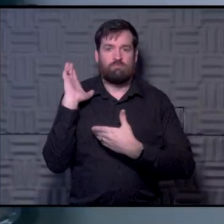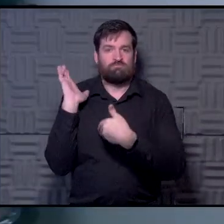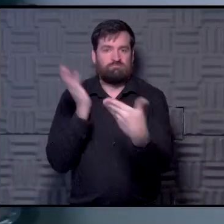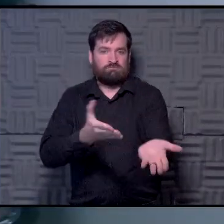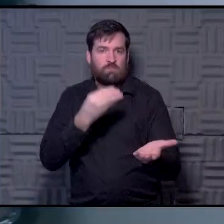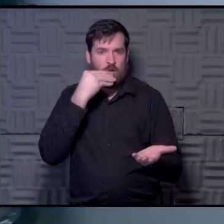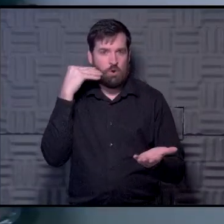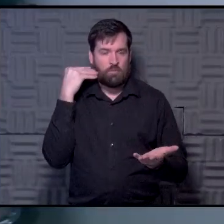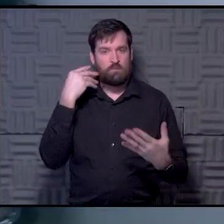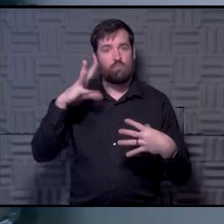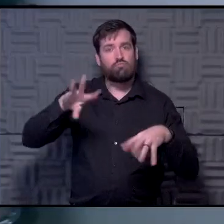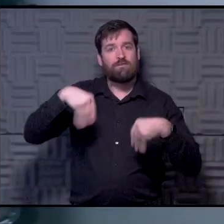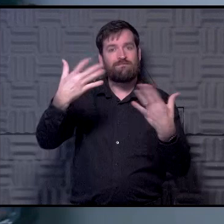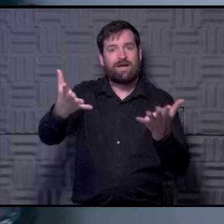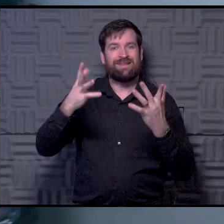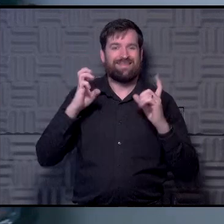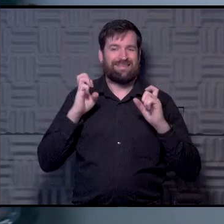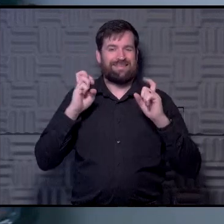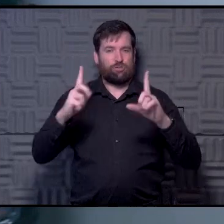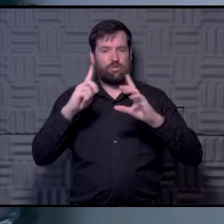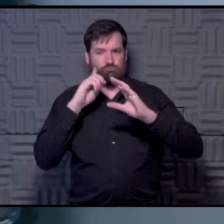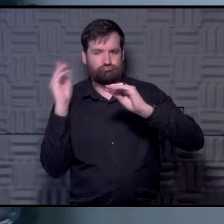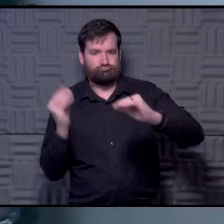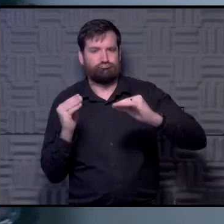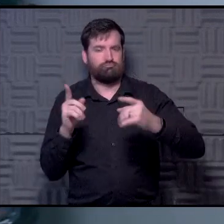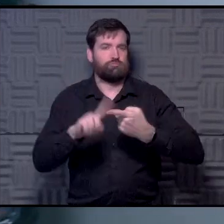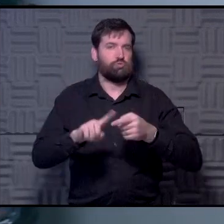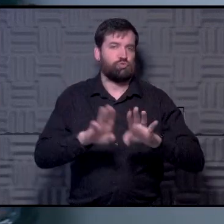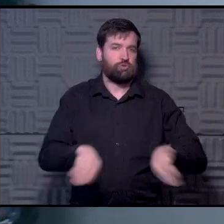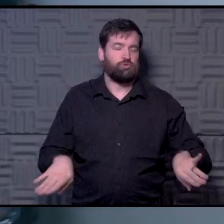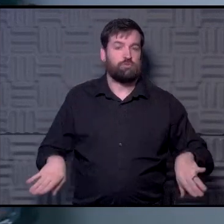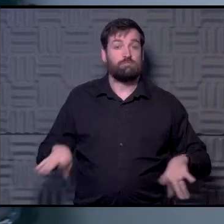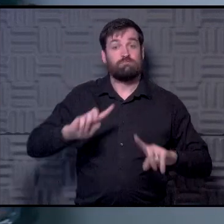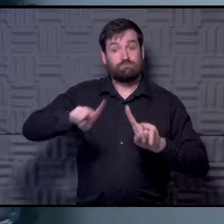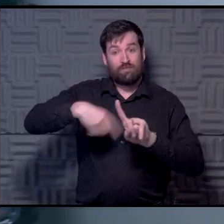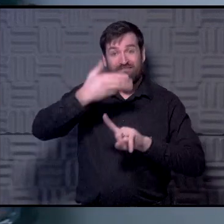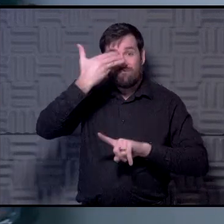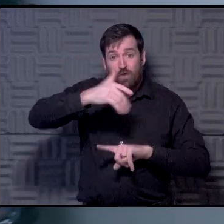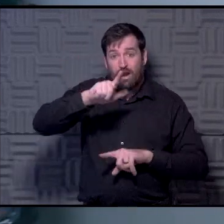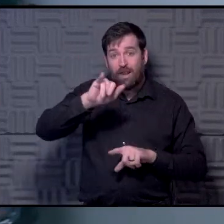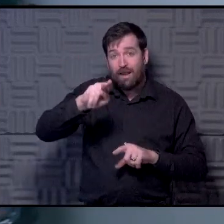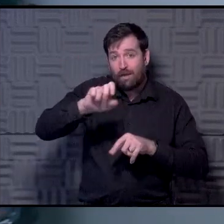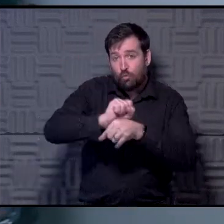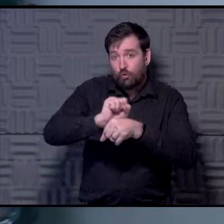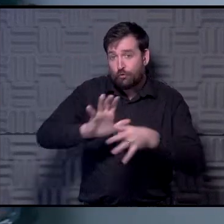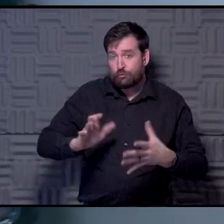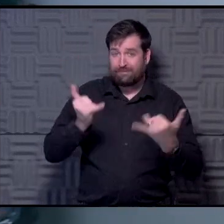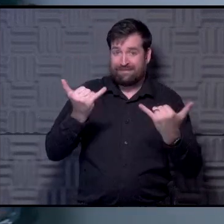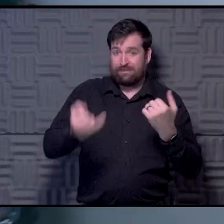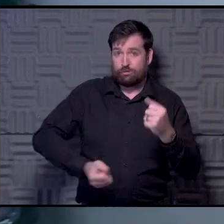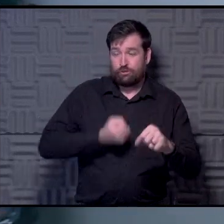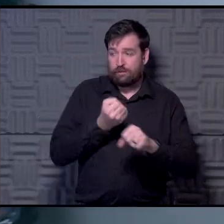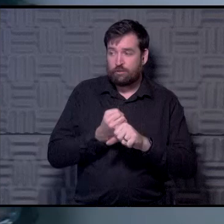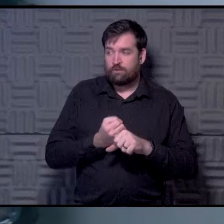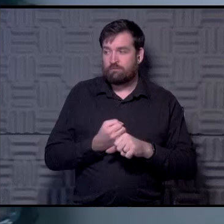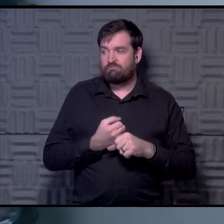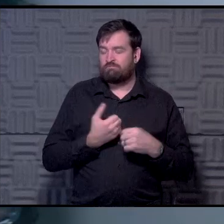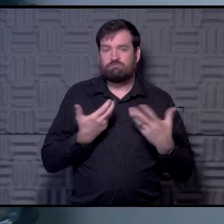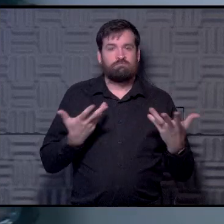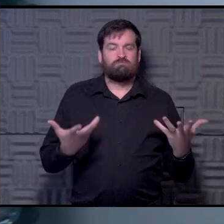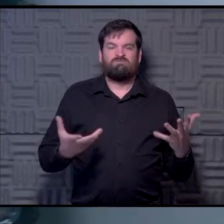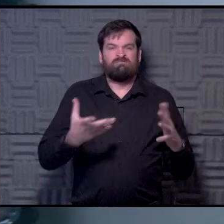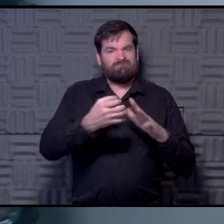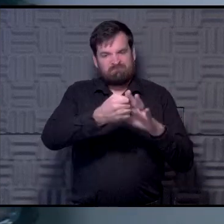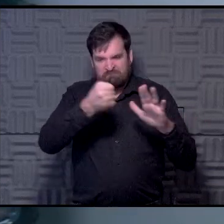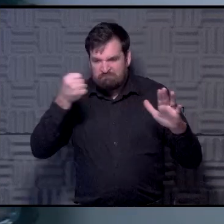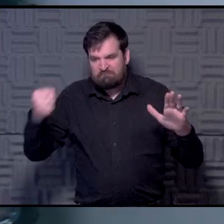provide that educational piece to your children, especially when the frontline workers this year have been taken away from their